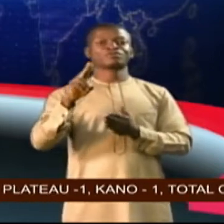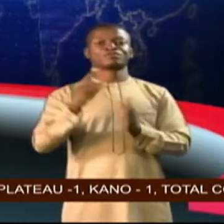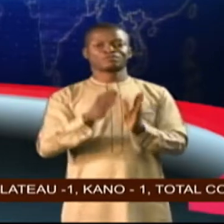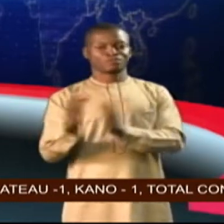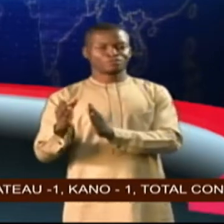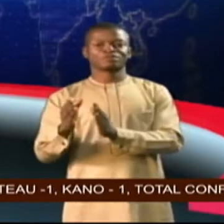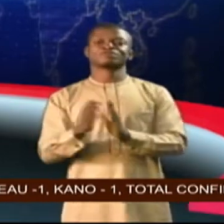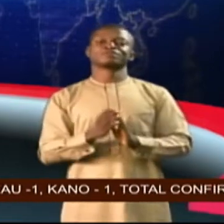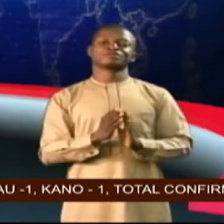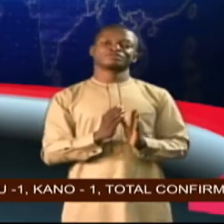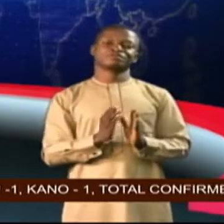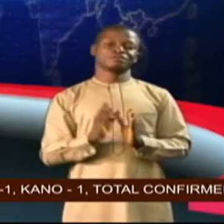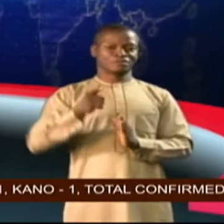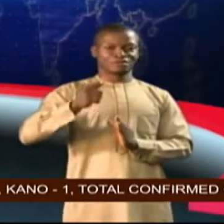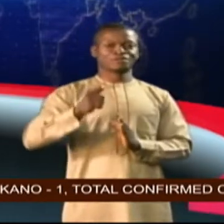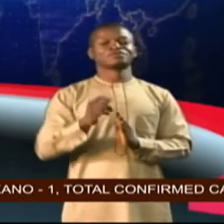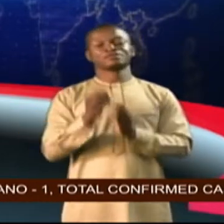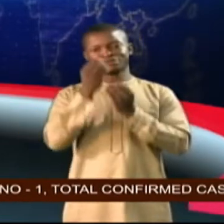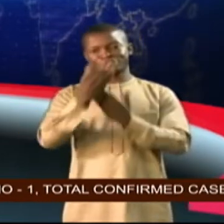it's ready, we're going to bring it to you.